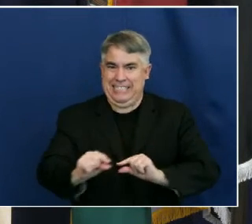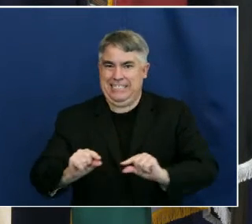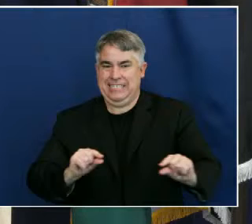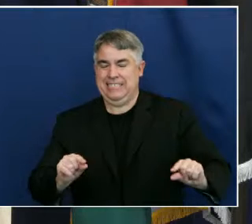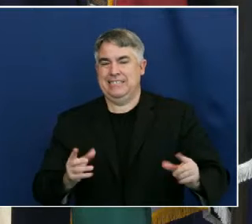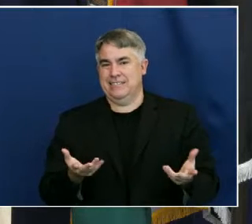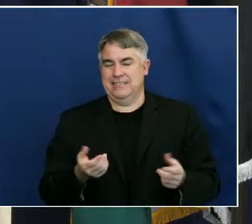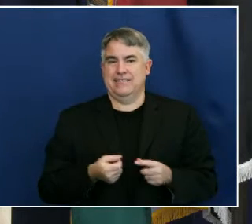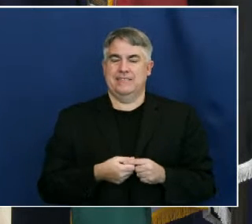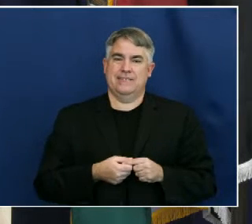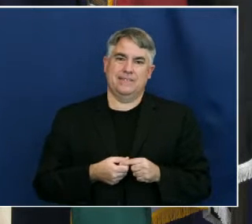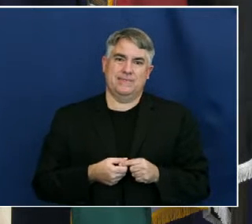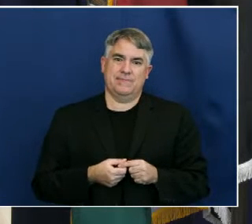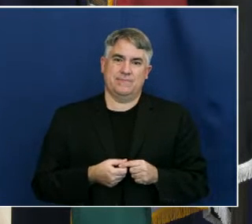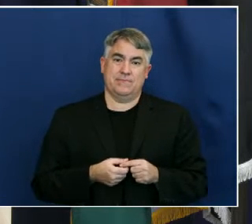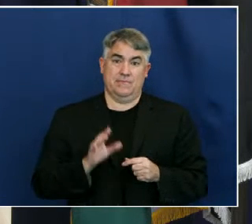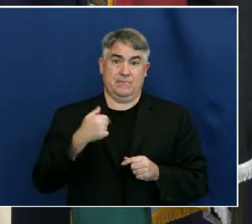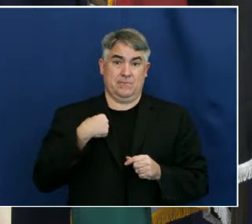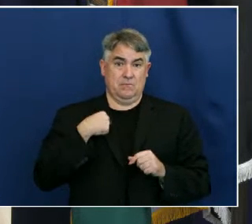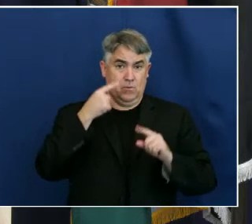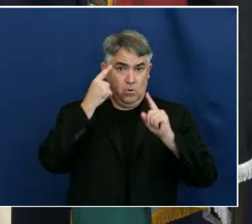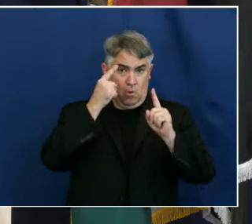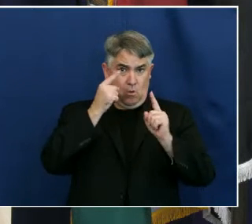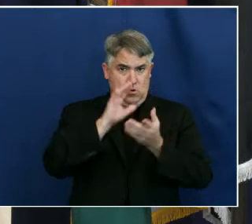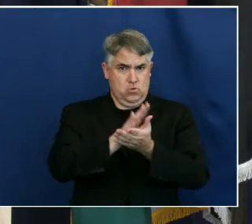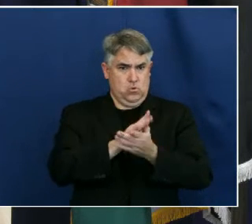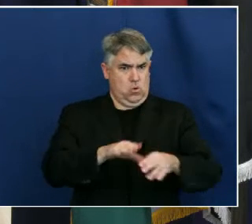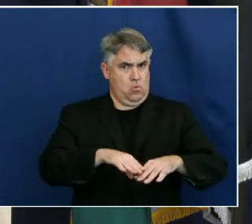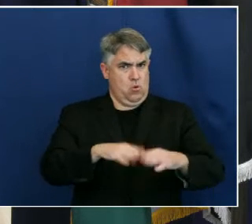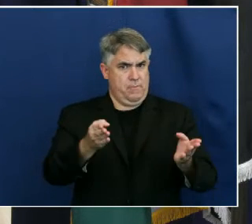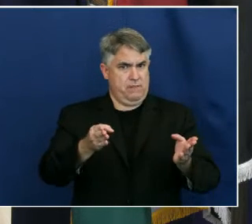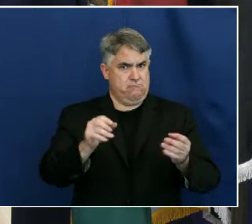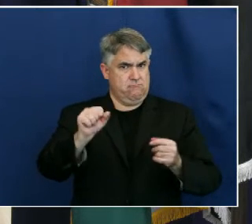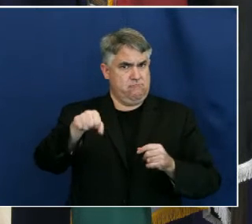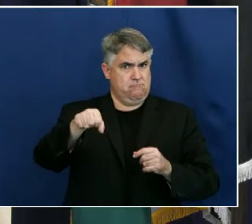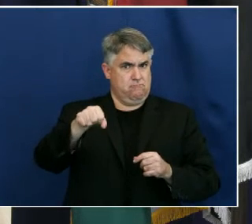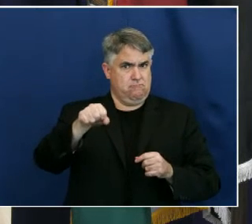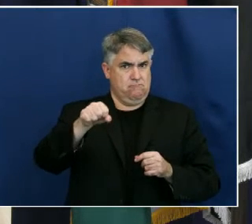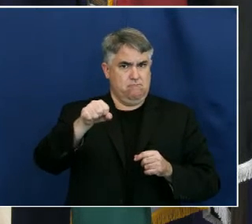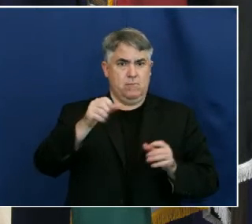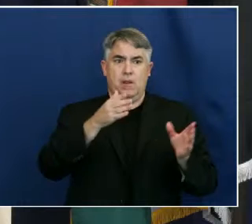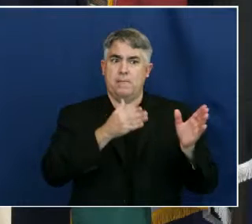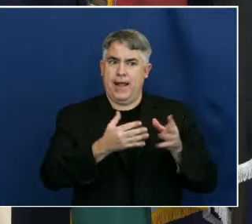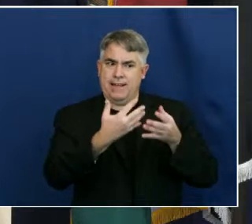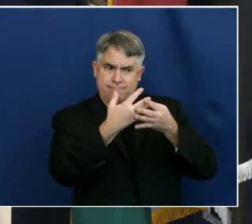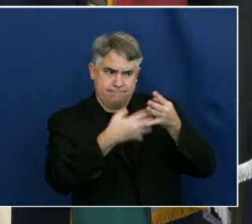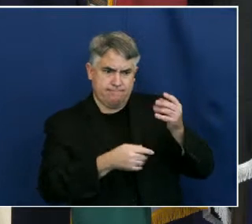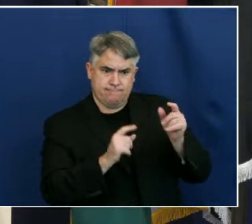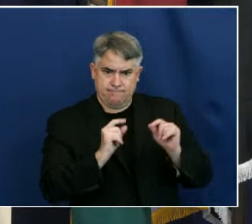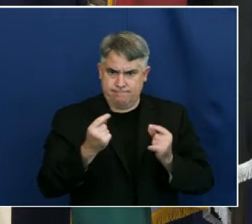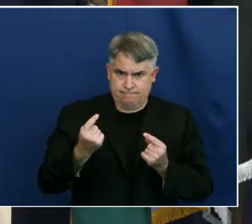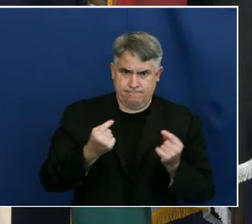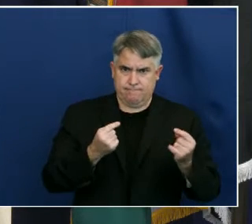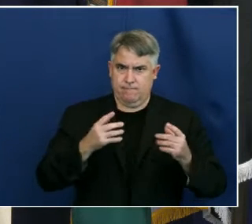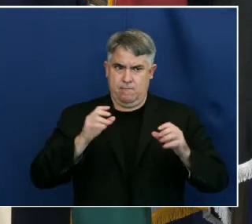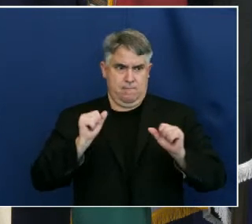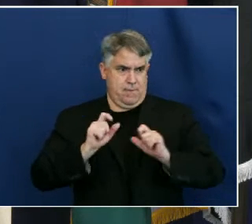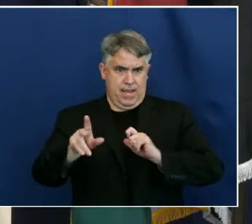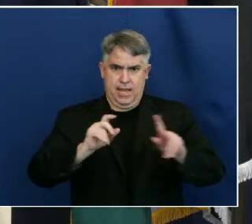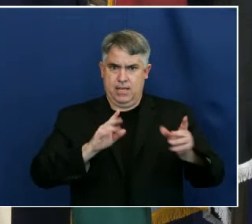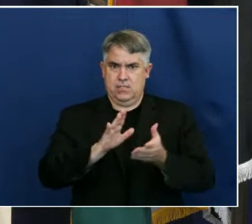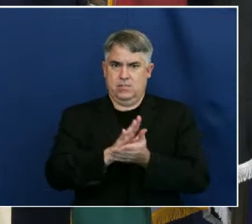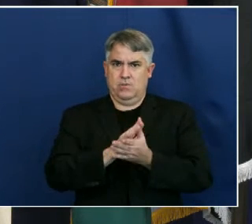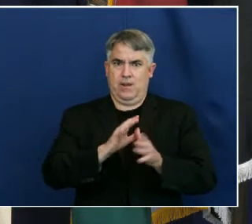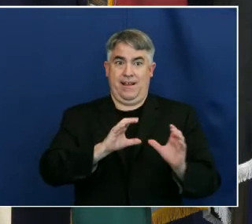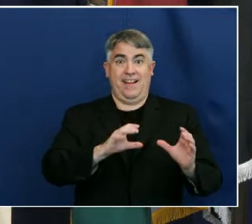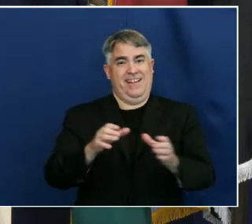campuses continues to move forward. San Diego County districts and schools continue to plan and prepare for the return of students to in-person instruction on